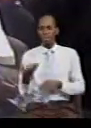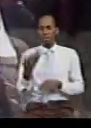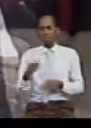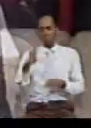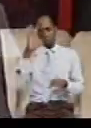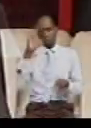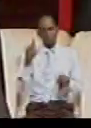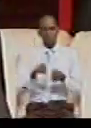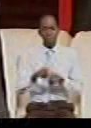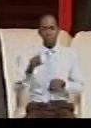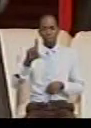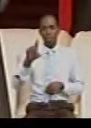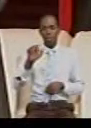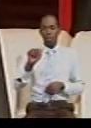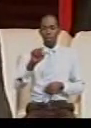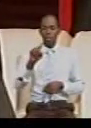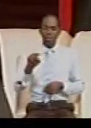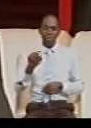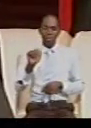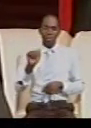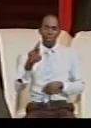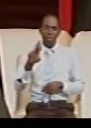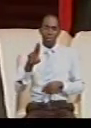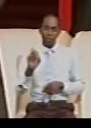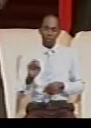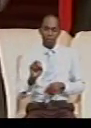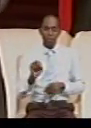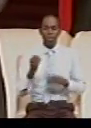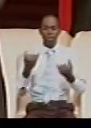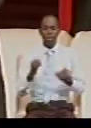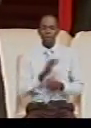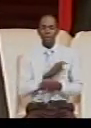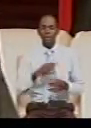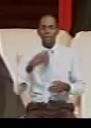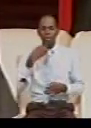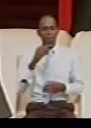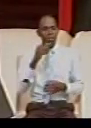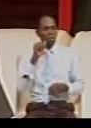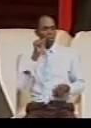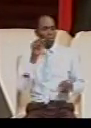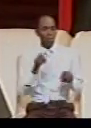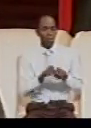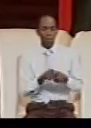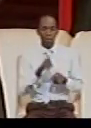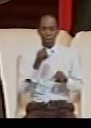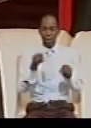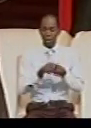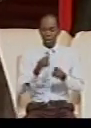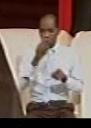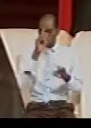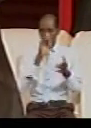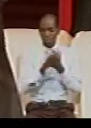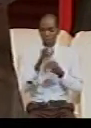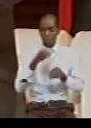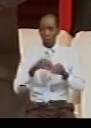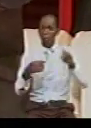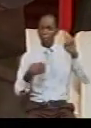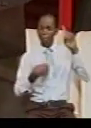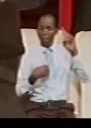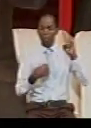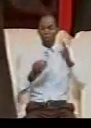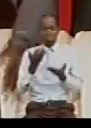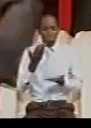you believe in me, though he had been dead, he'll come alive